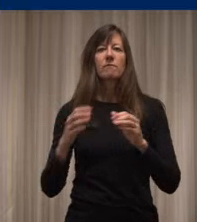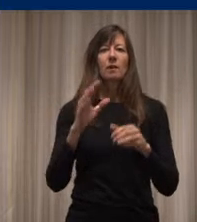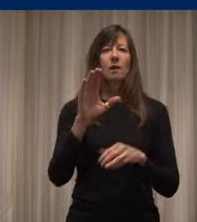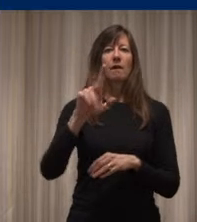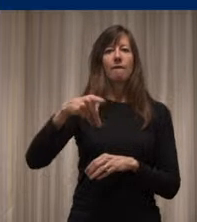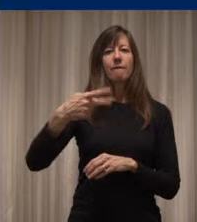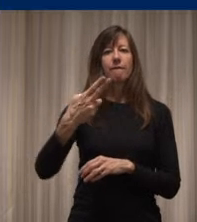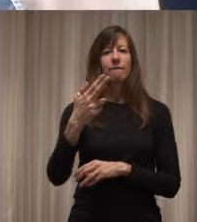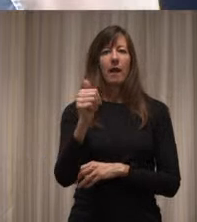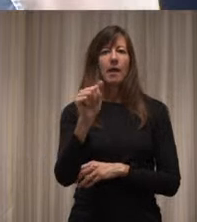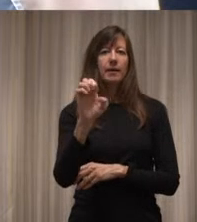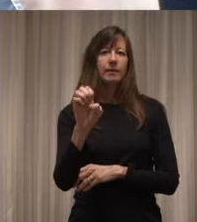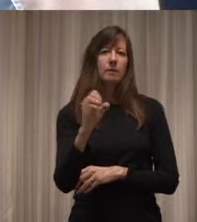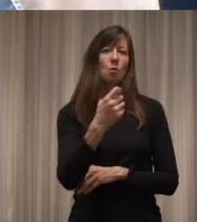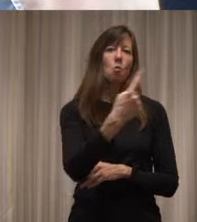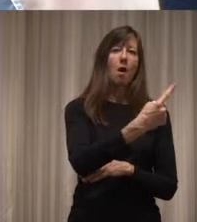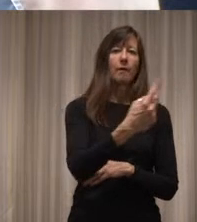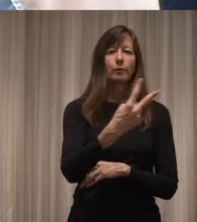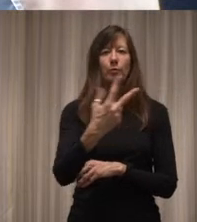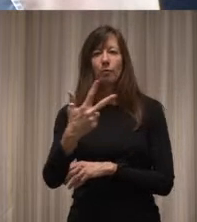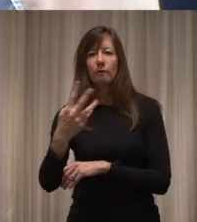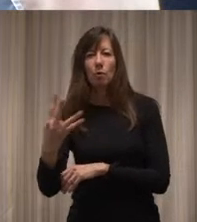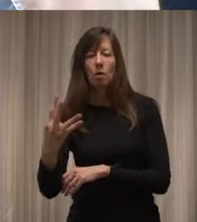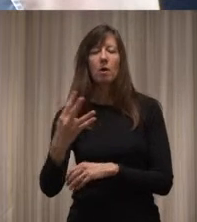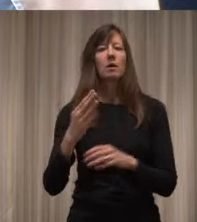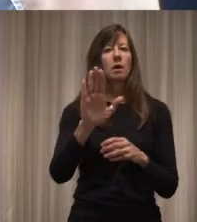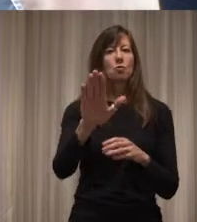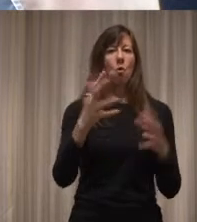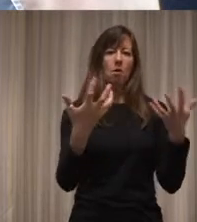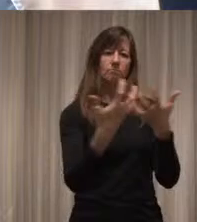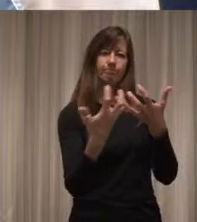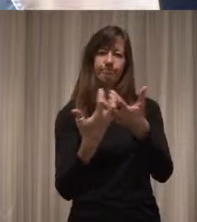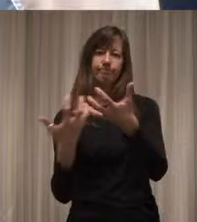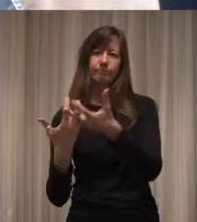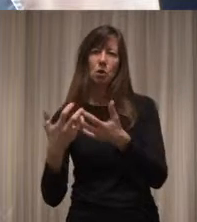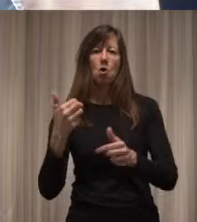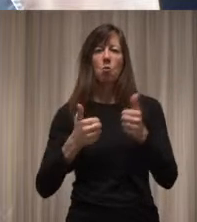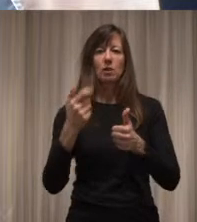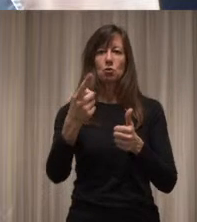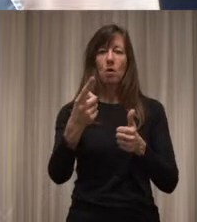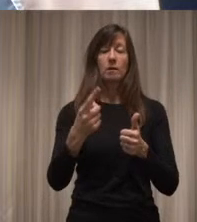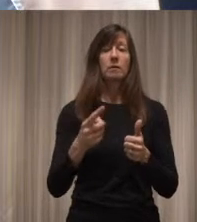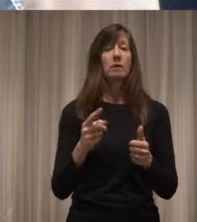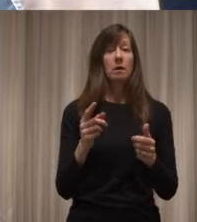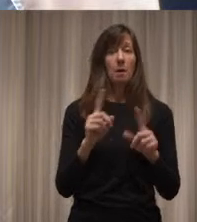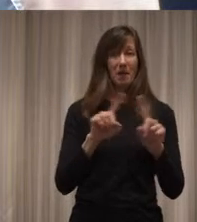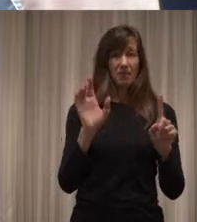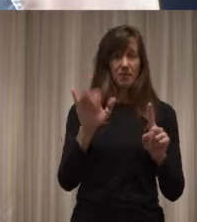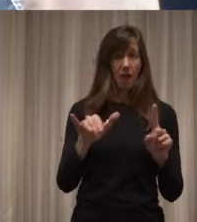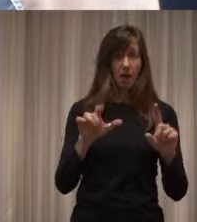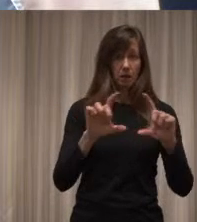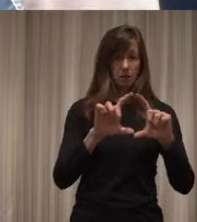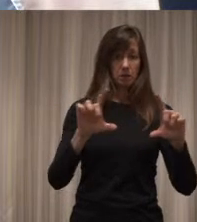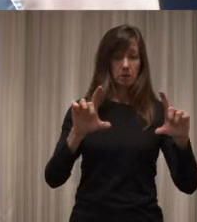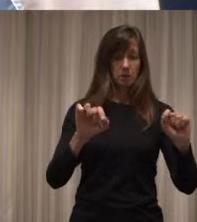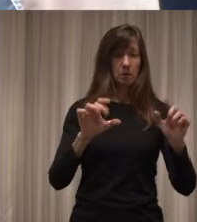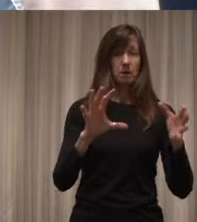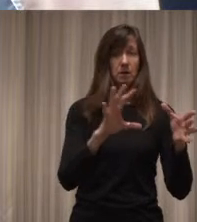but if you want to click that link, that'll give you all the detailed information directly from New York State, and they're the ones that are setting